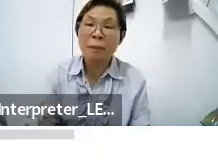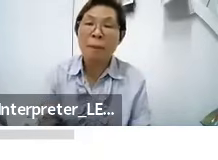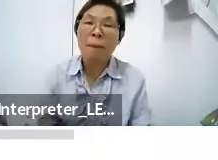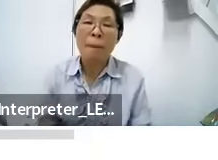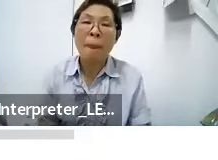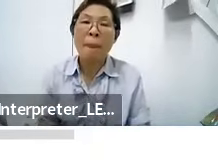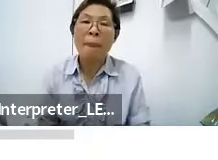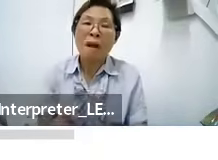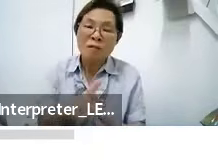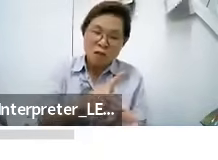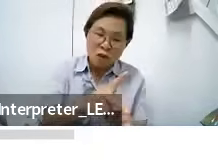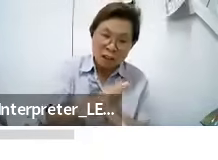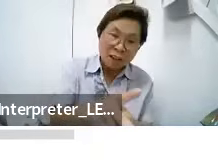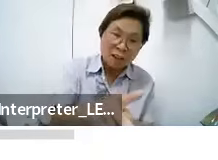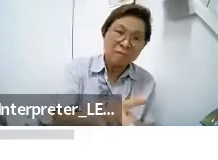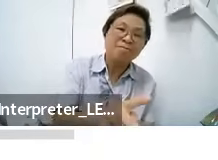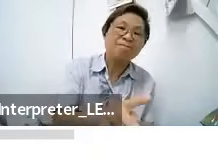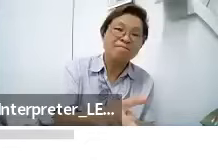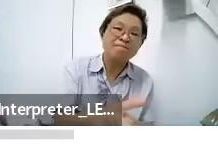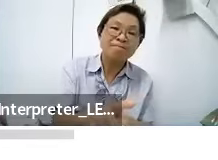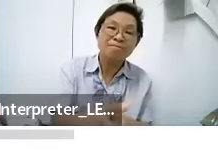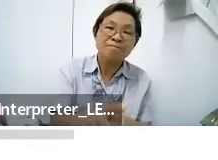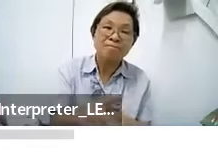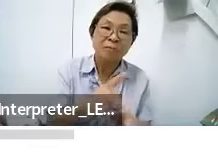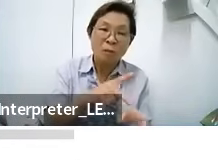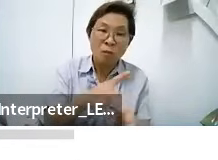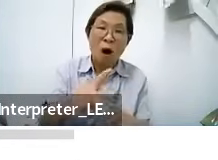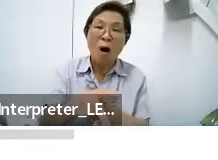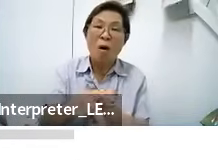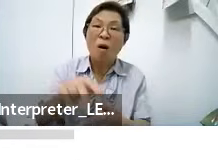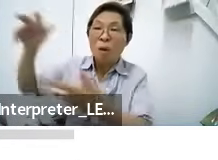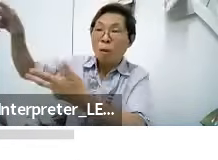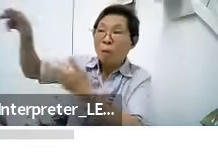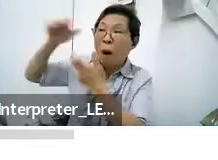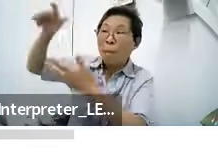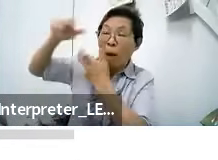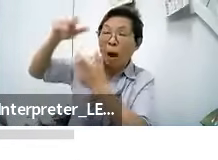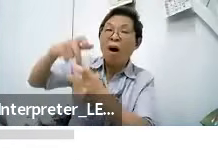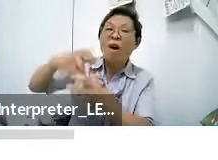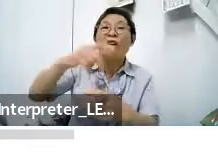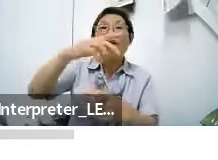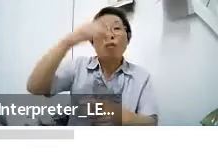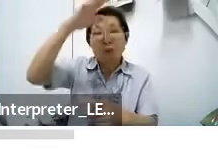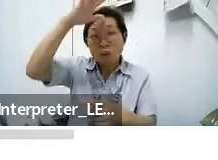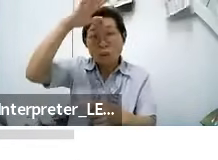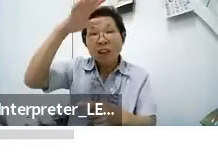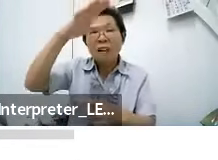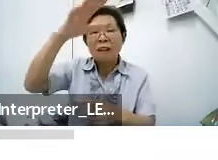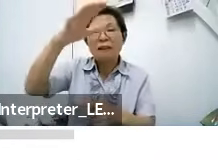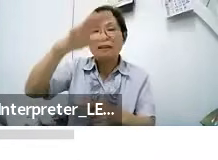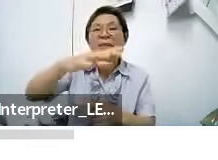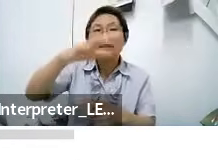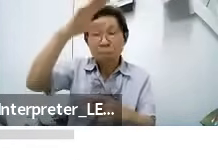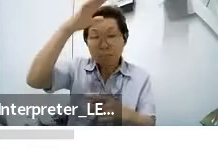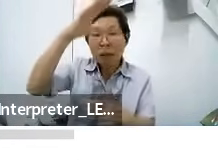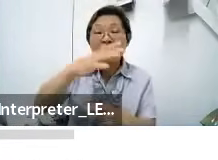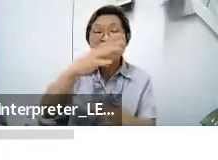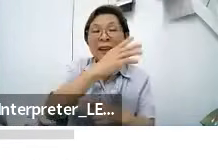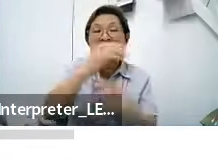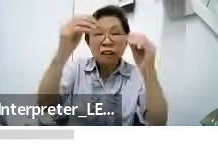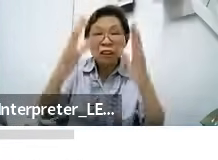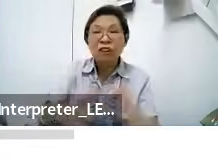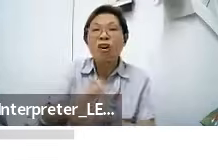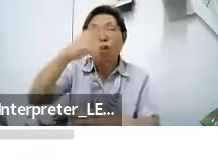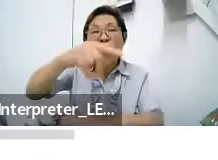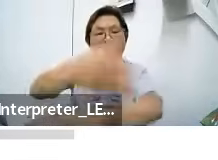will be facilitating the session, giving feedback to teachers and parents in order to help them to improve their